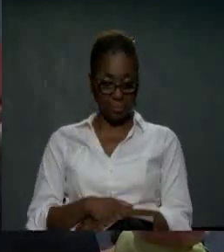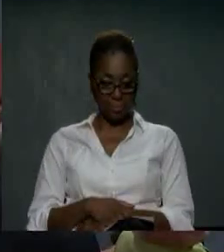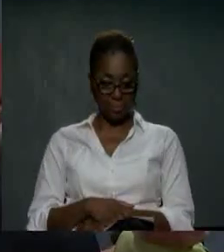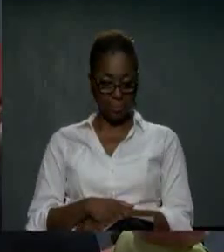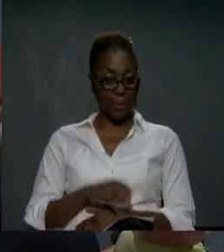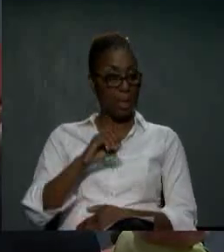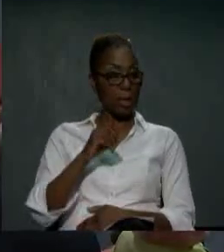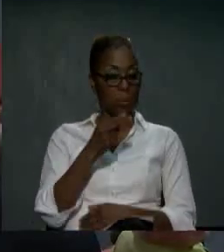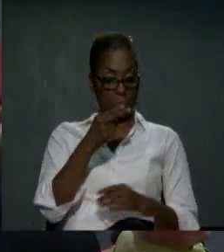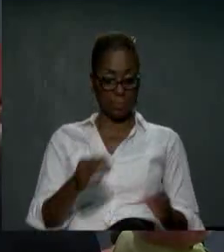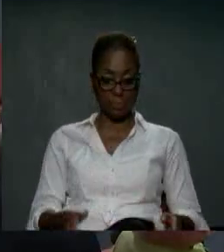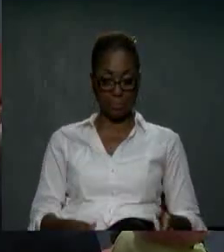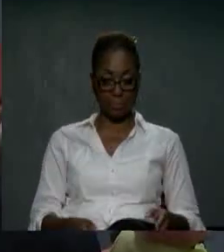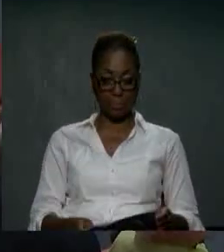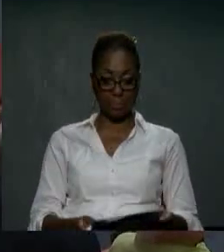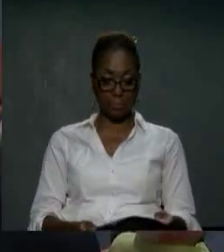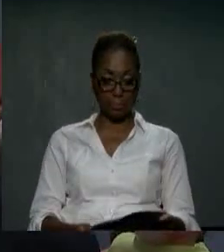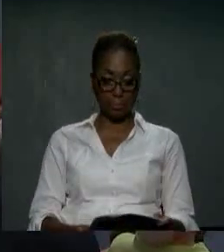Oh.